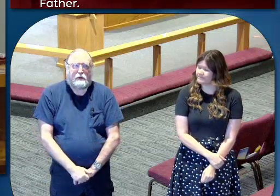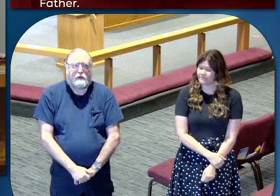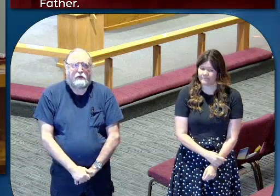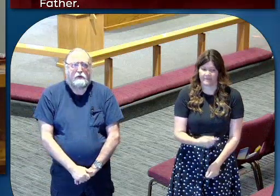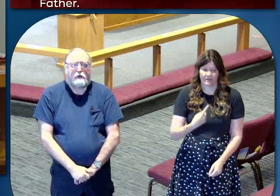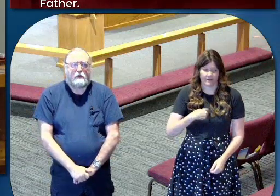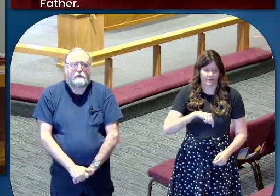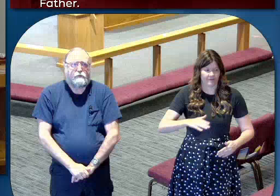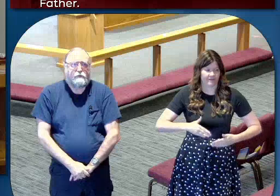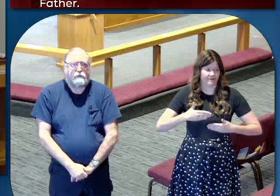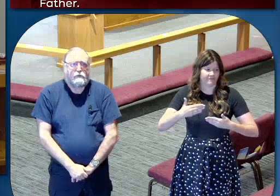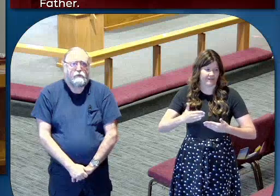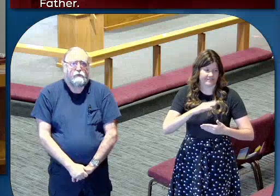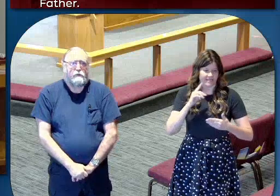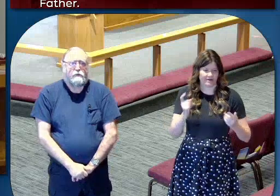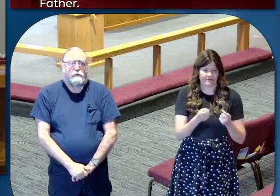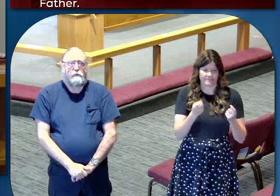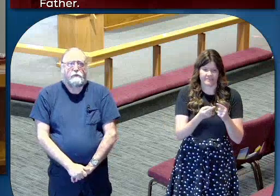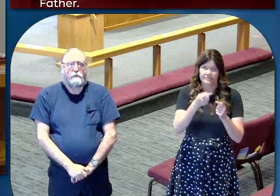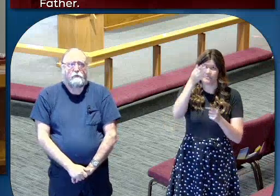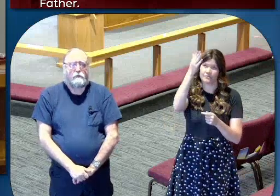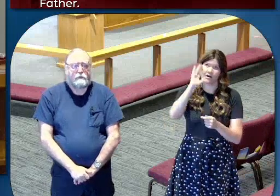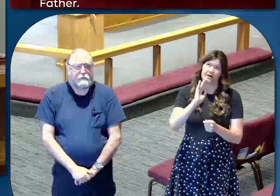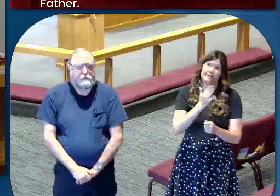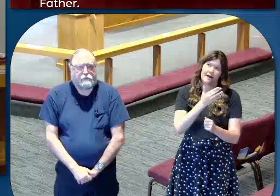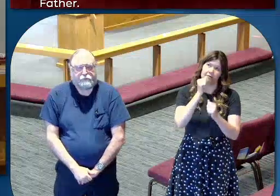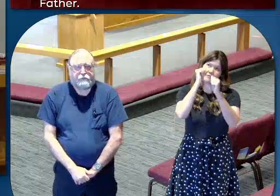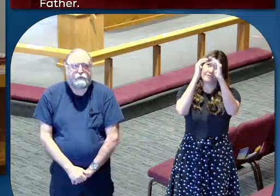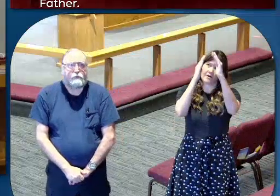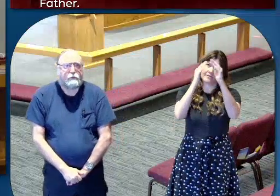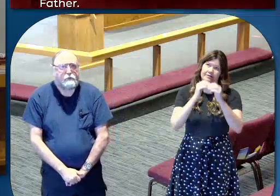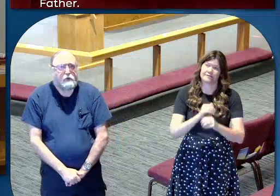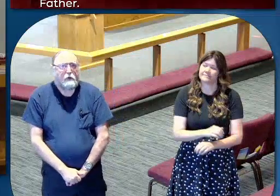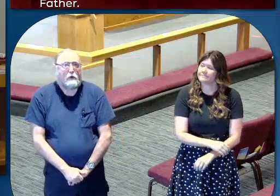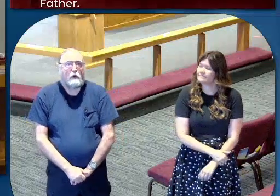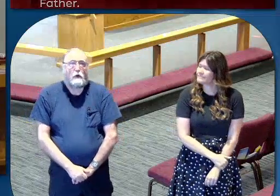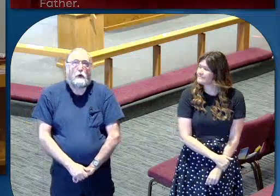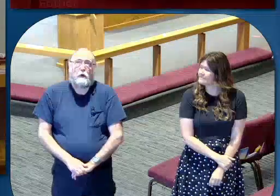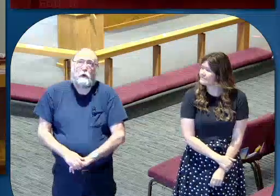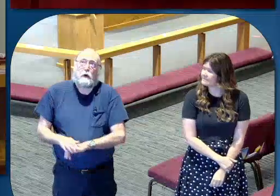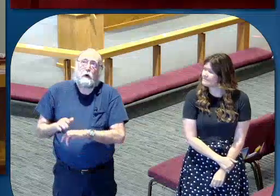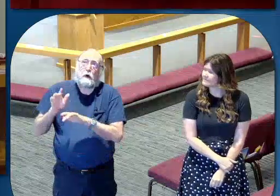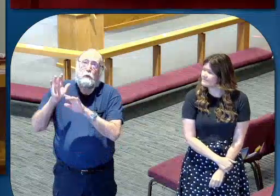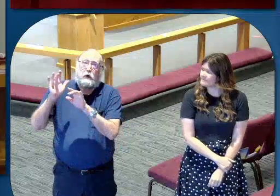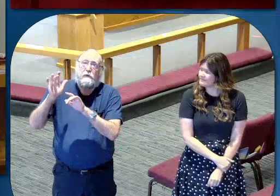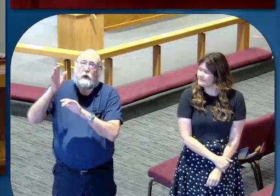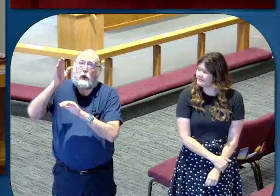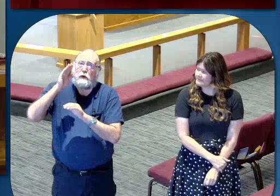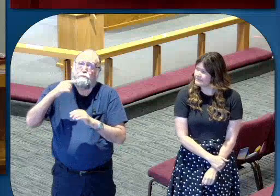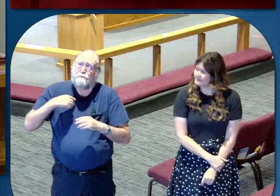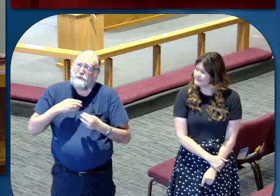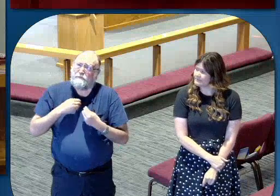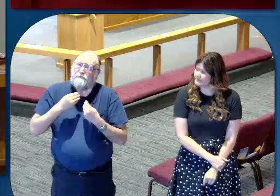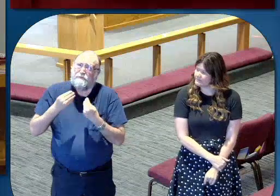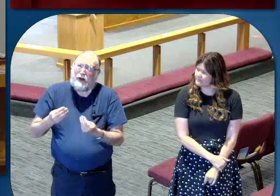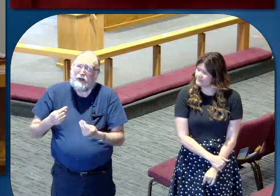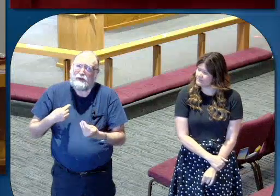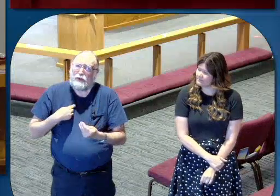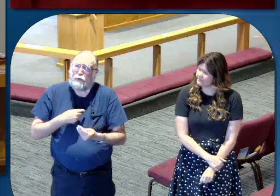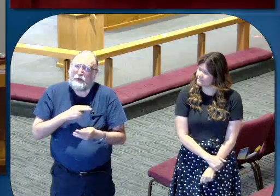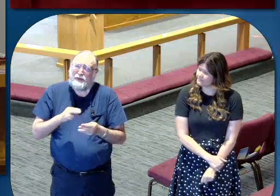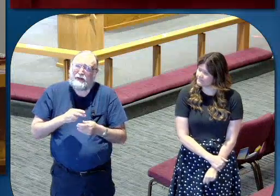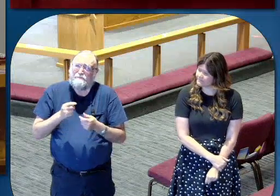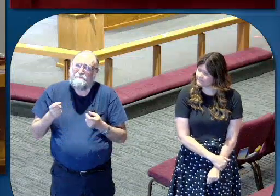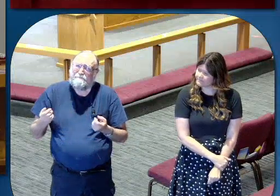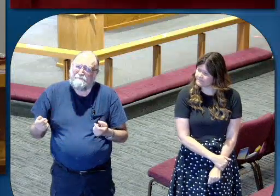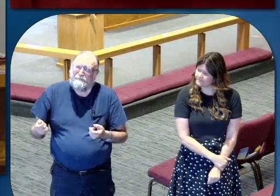Let us then confess our sins to God our Father. Most merciful God, we confess that we are by